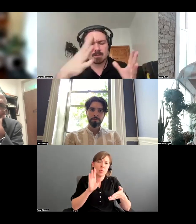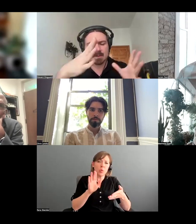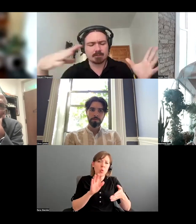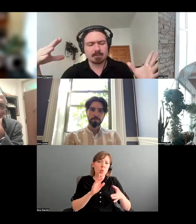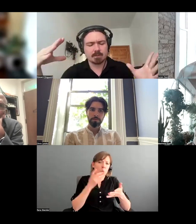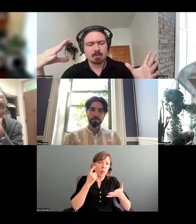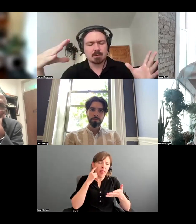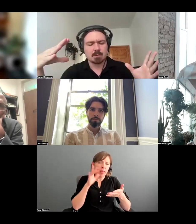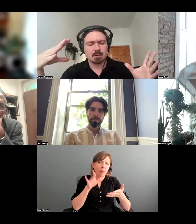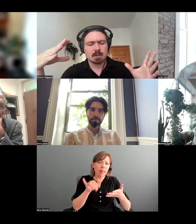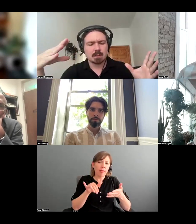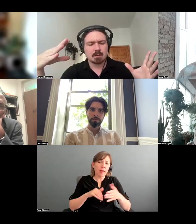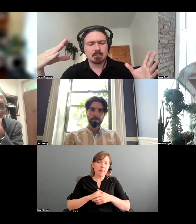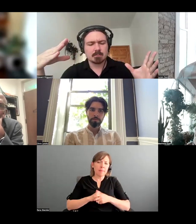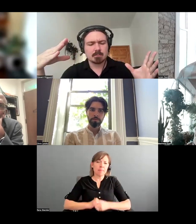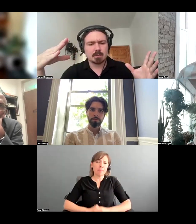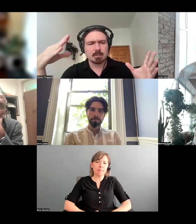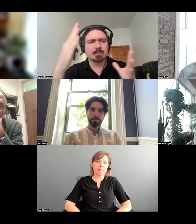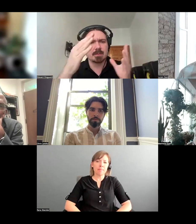think about